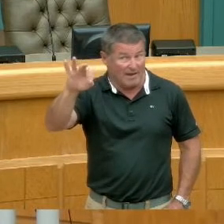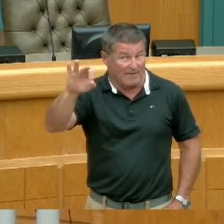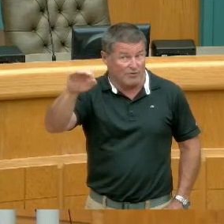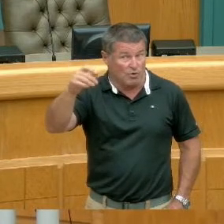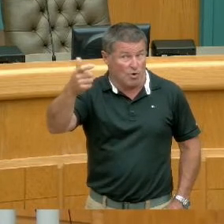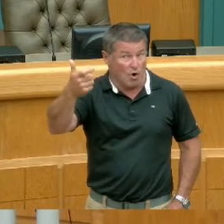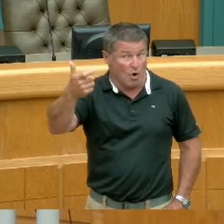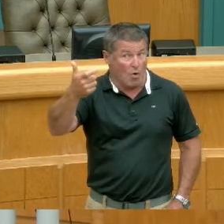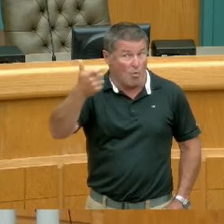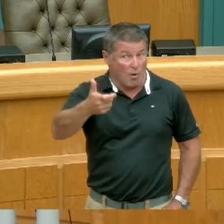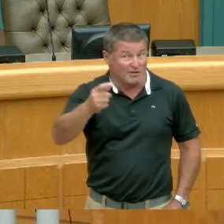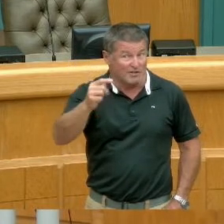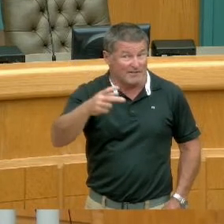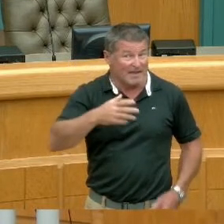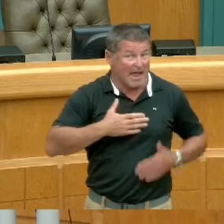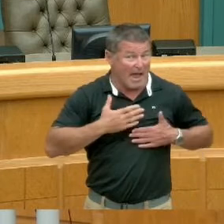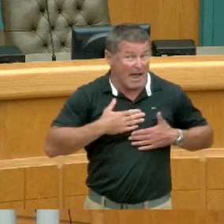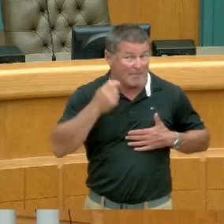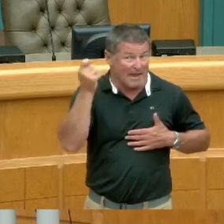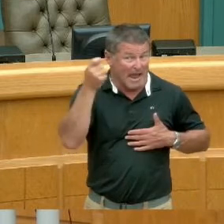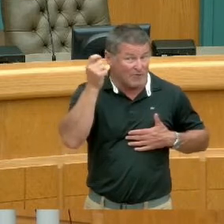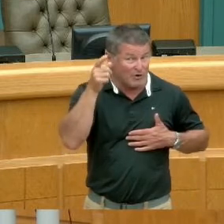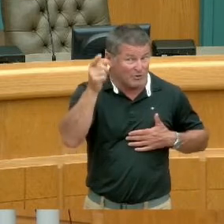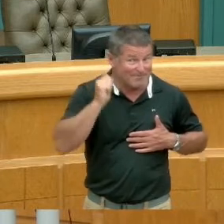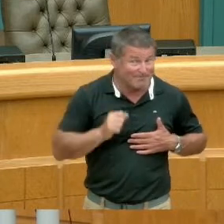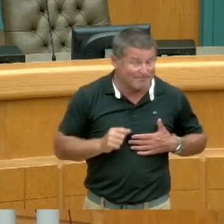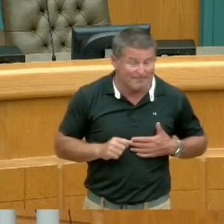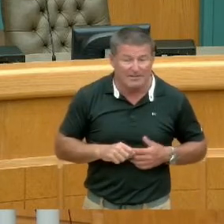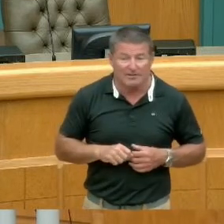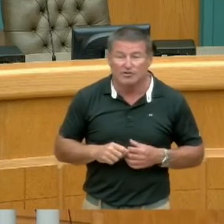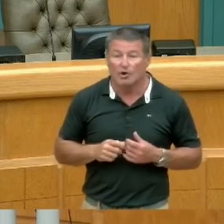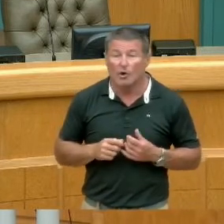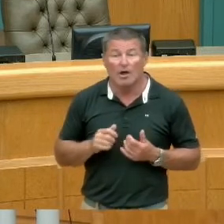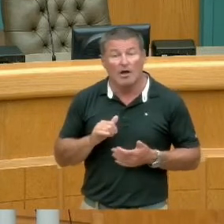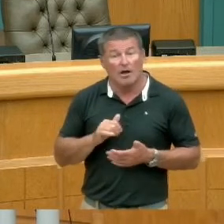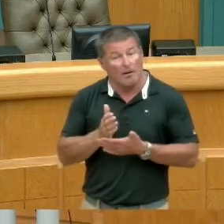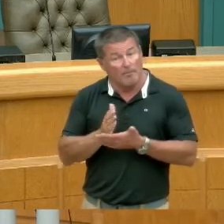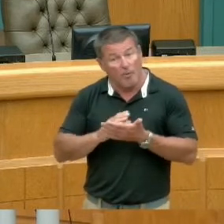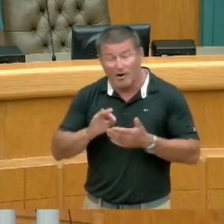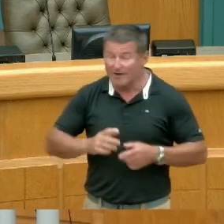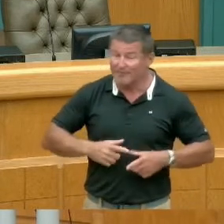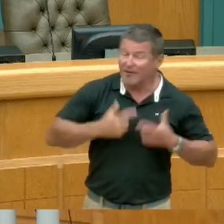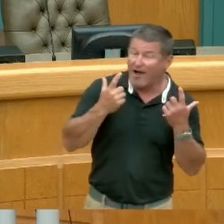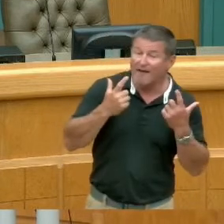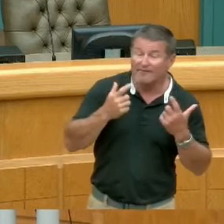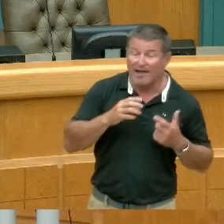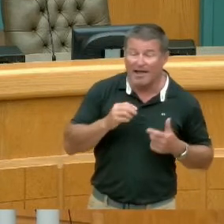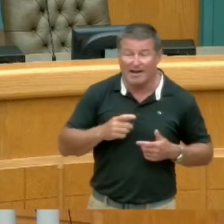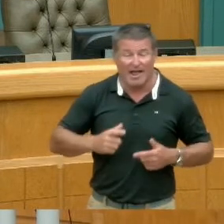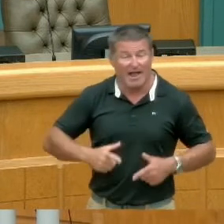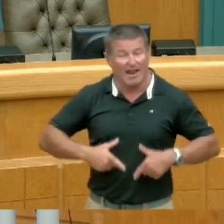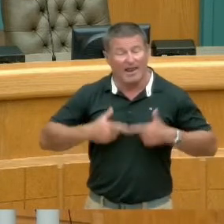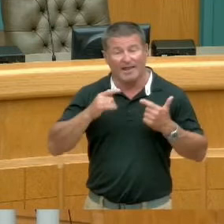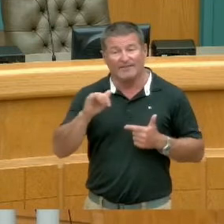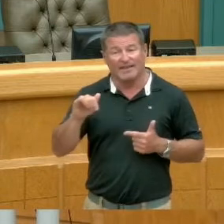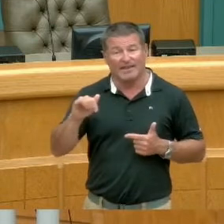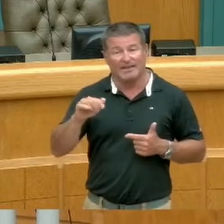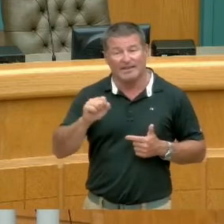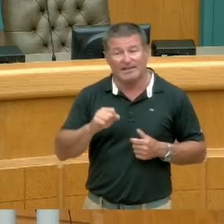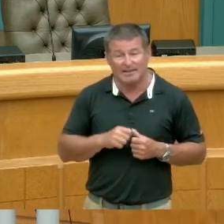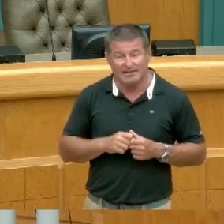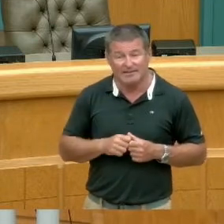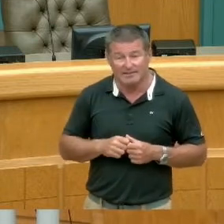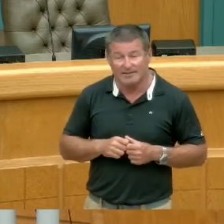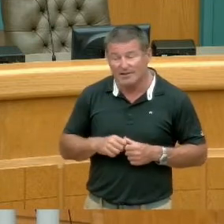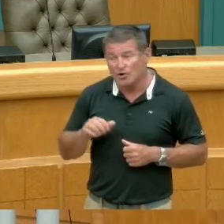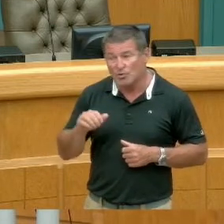But as part of that celebration of life and living is that the way we do that is, as you've been reminded in the past, and we'll